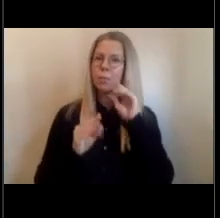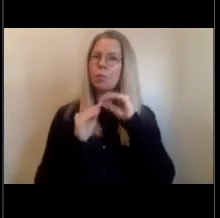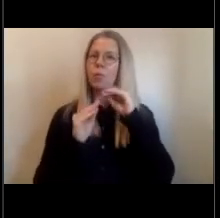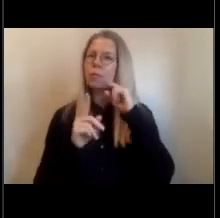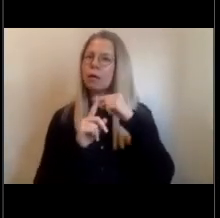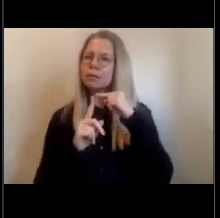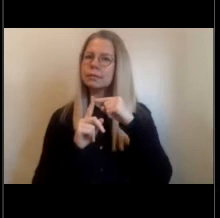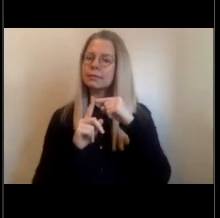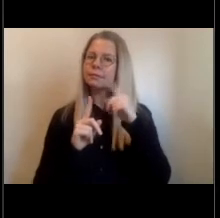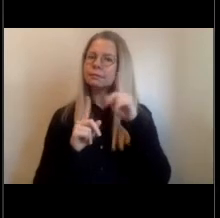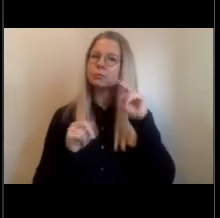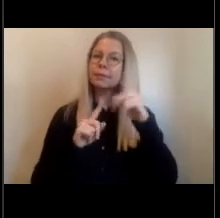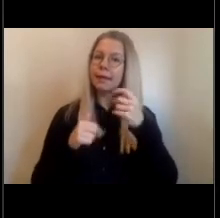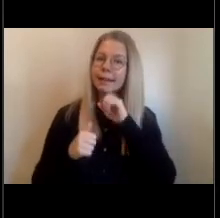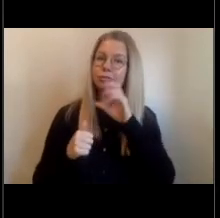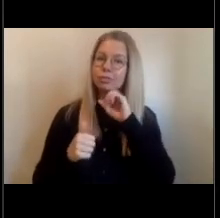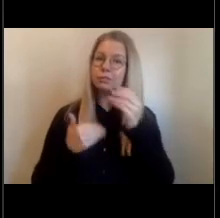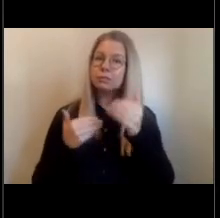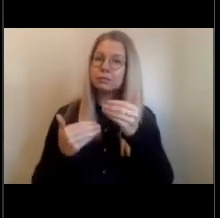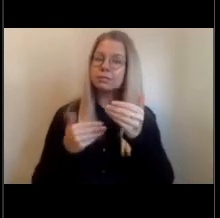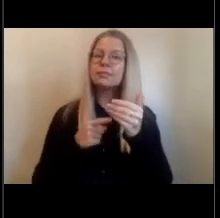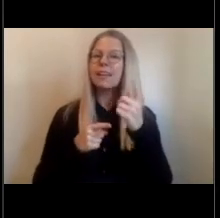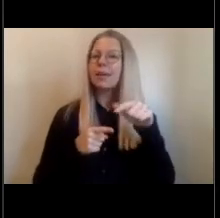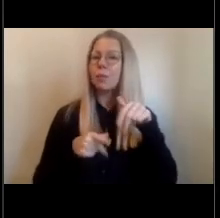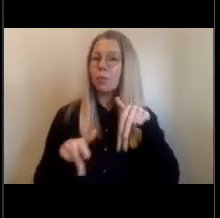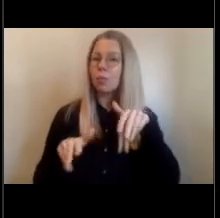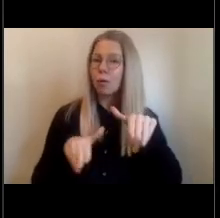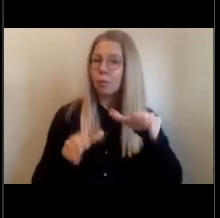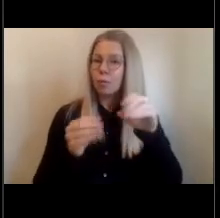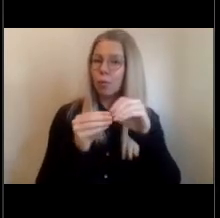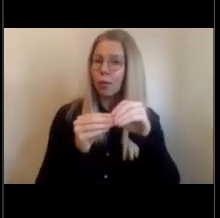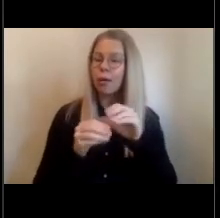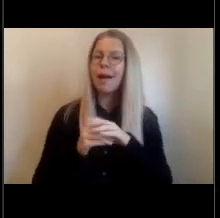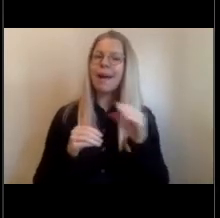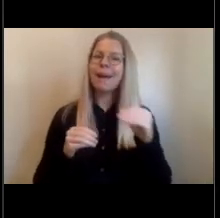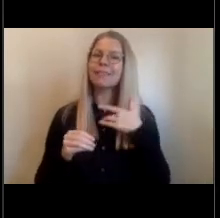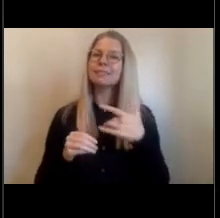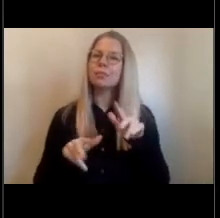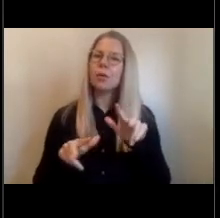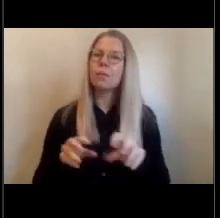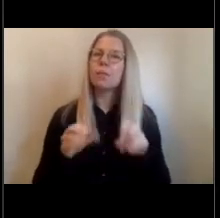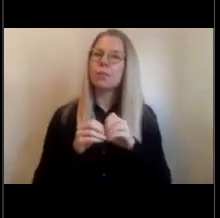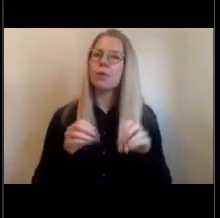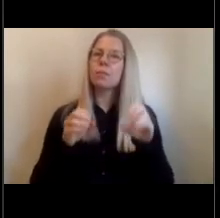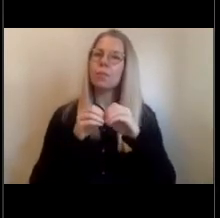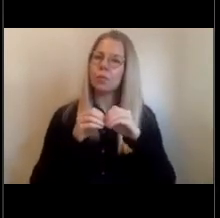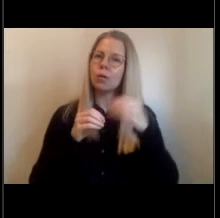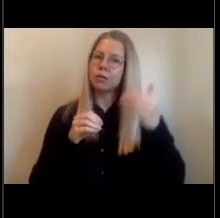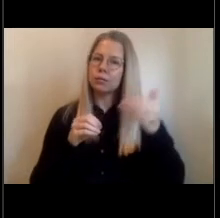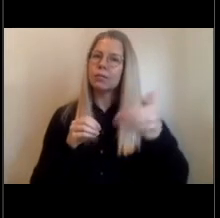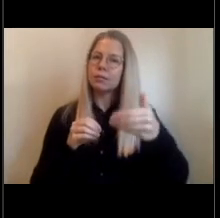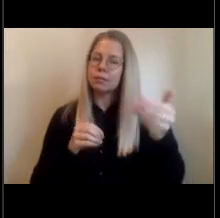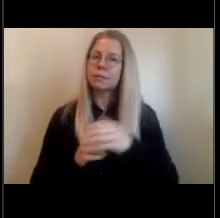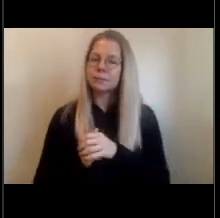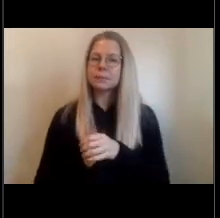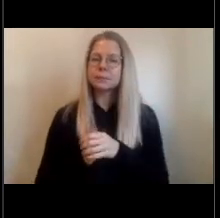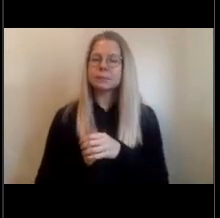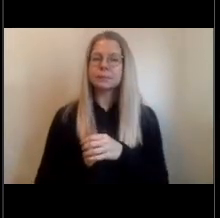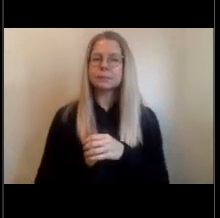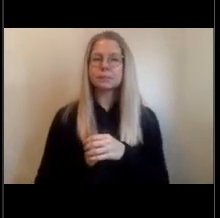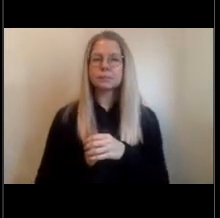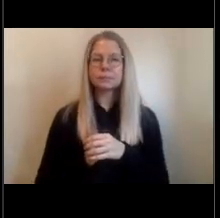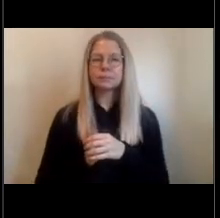to increase their walking over time. What's neat here too is it wasn't even really connected to actual